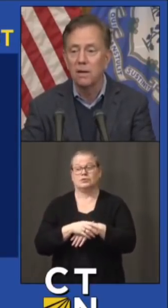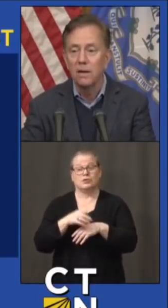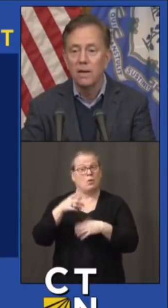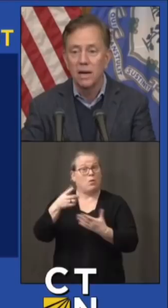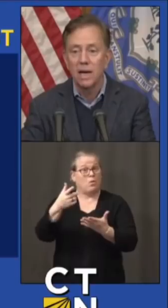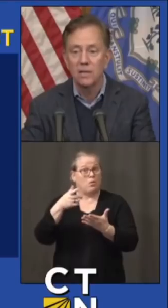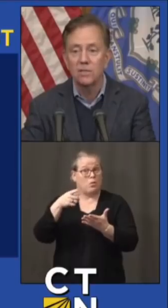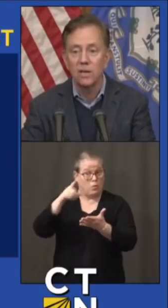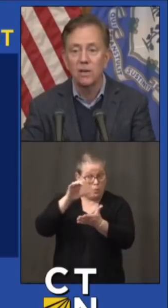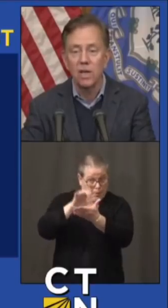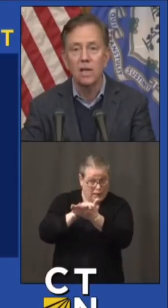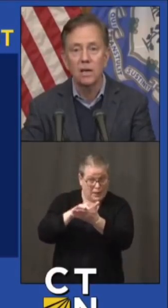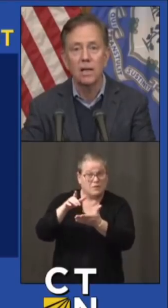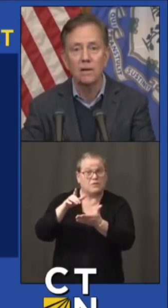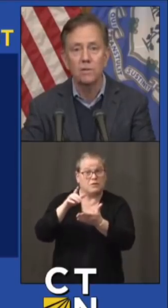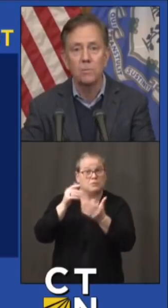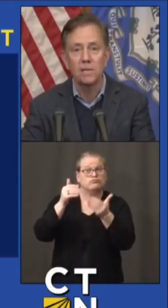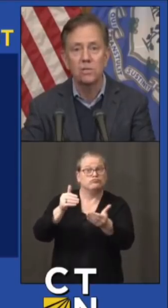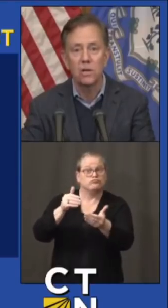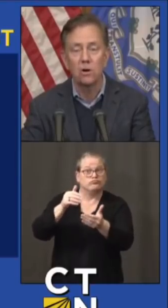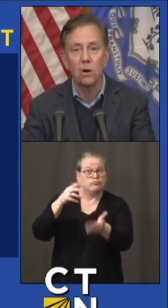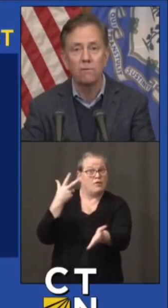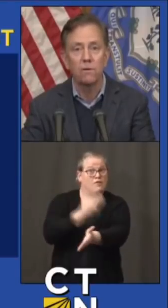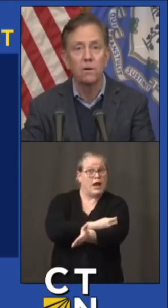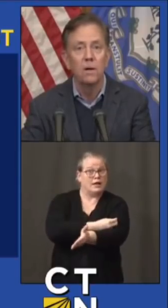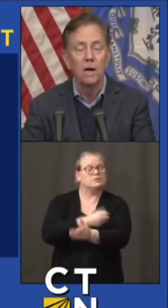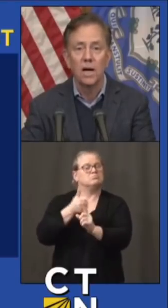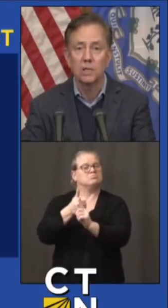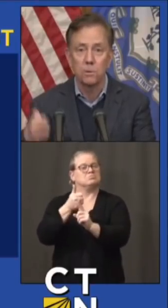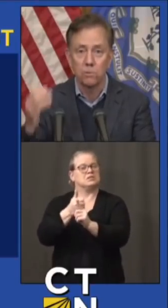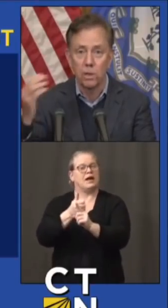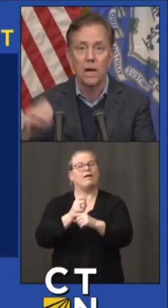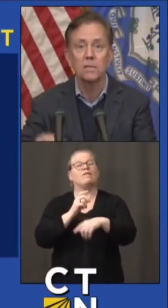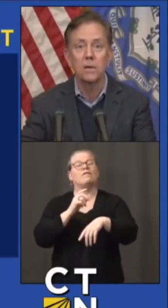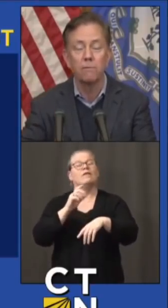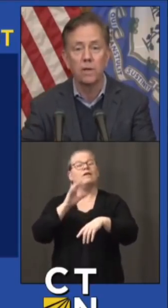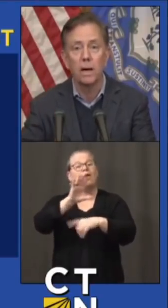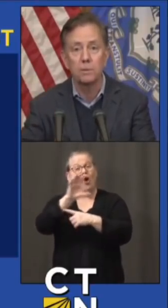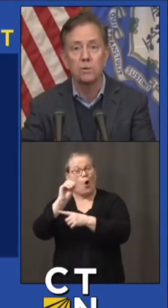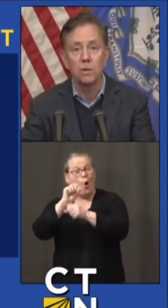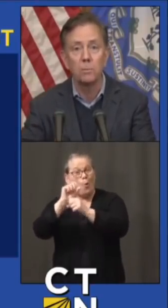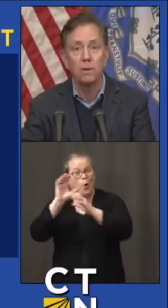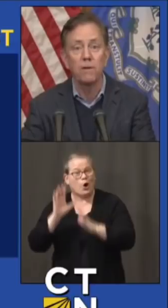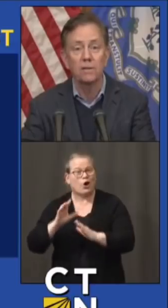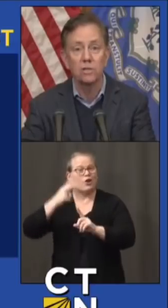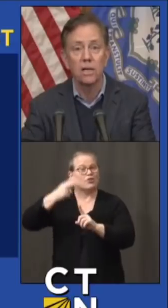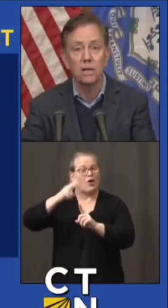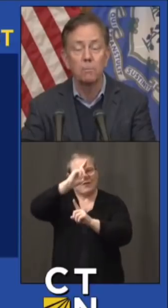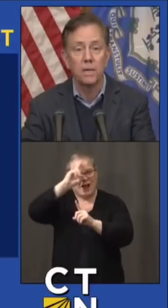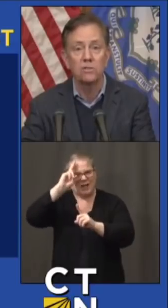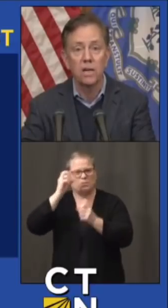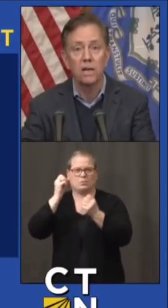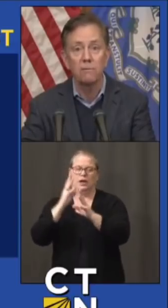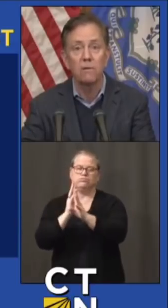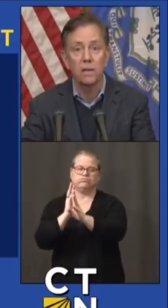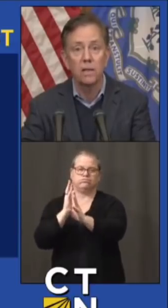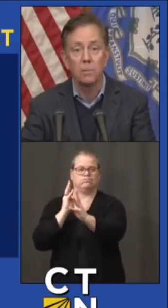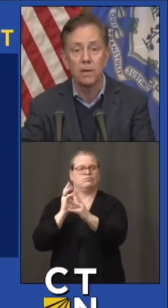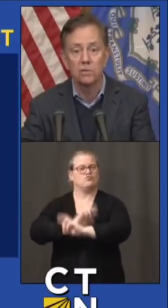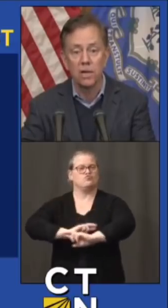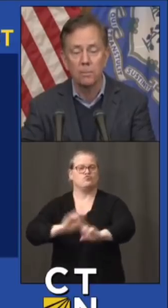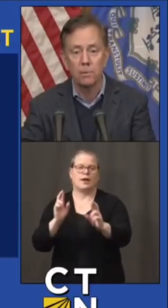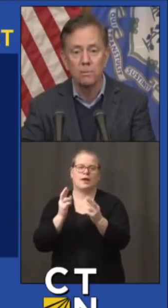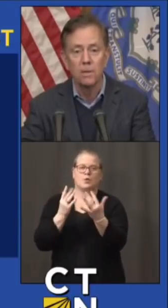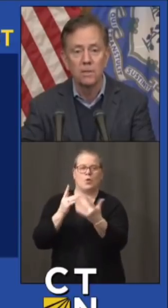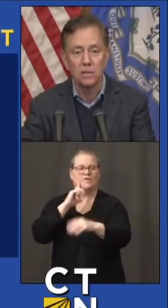vaccinated. And I got to tell you, he and a lot of his mates there at Hartford Hospital were lined up for the opportunity to be vaccinated, be safe, and lead